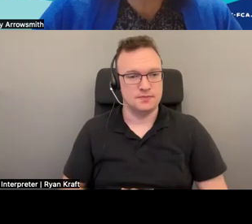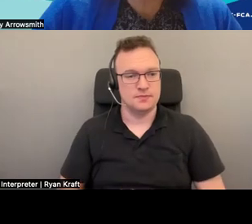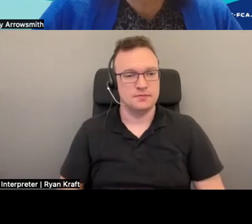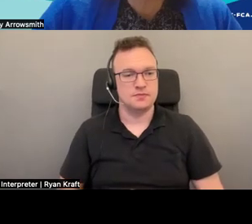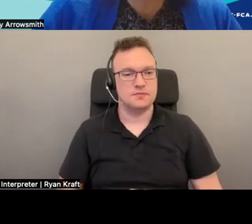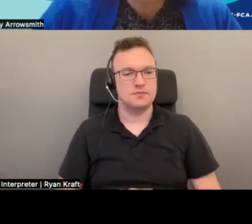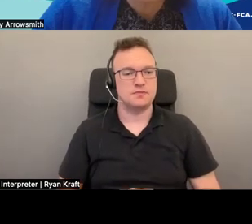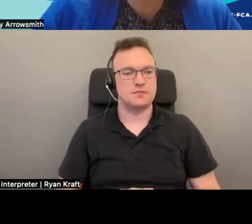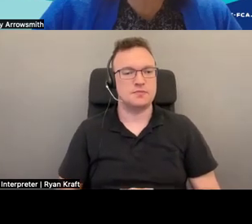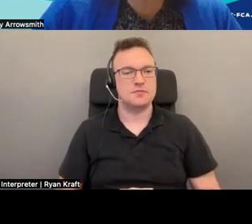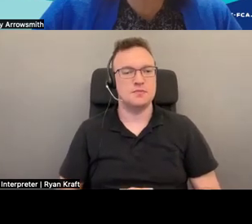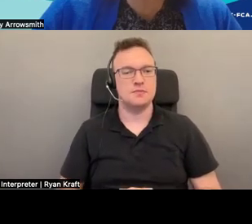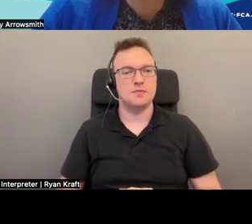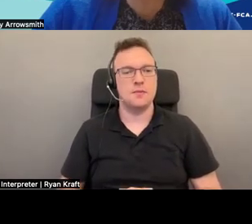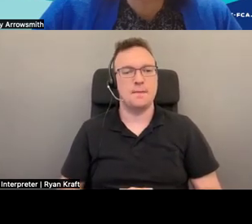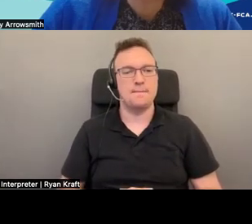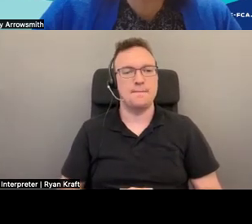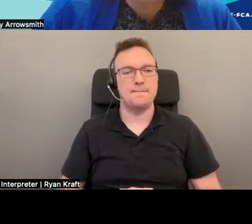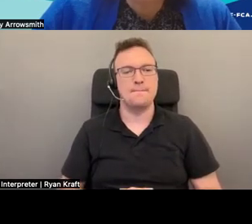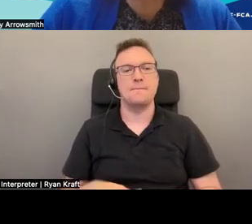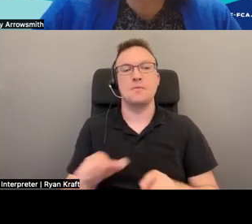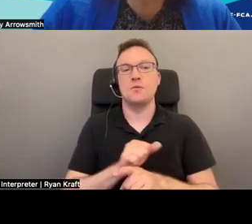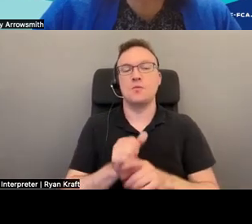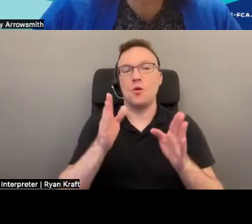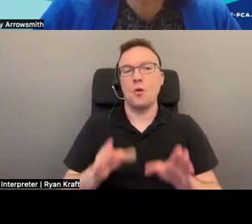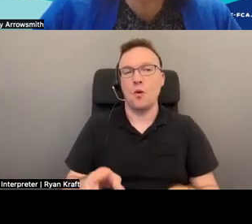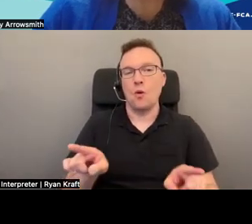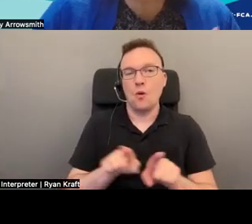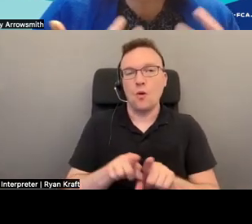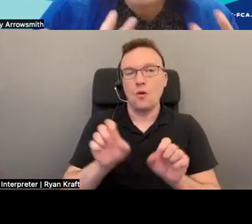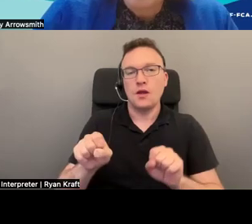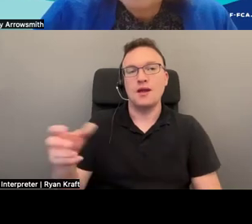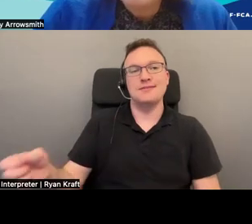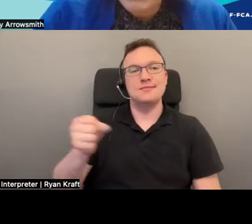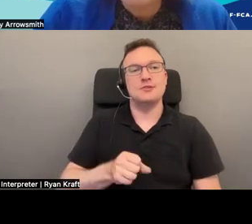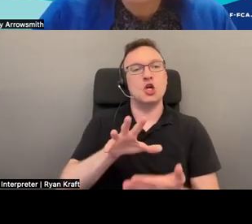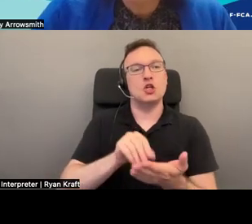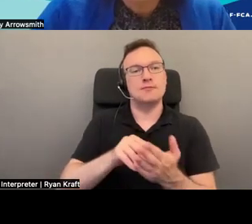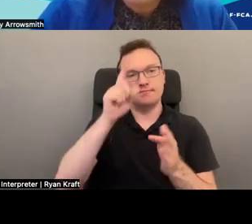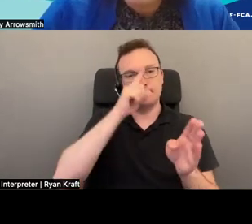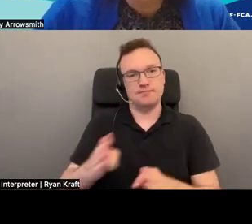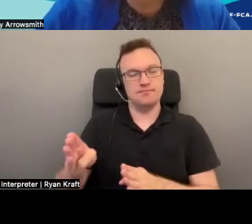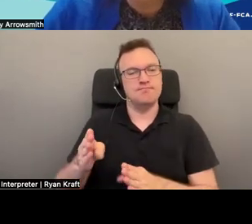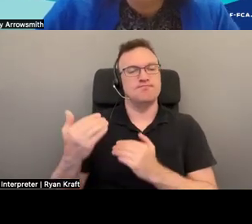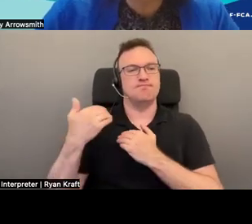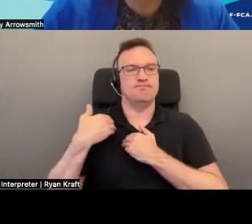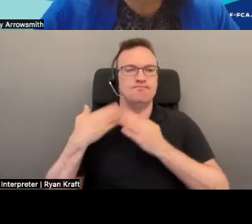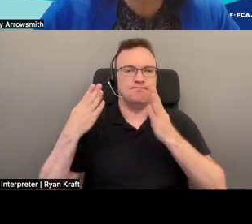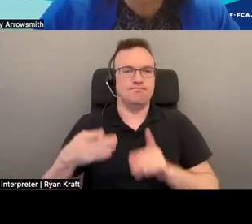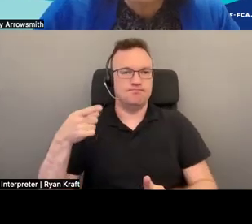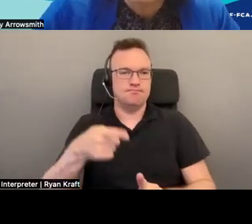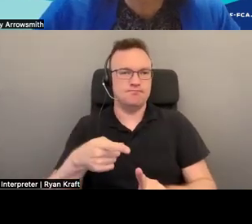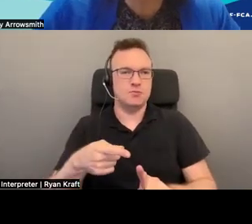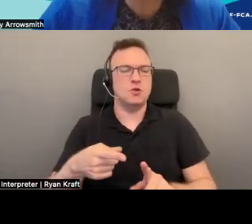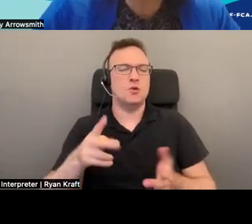Apprentices also have access to learning strategists, people who are going to help them with their skill